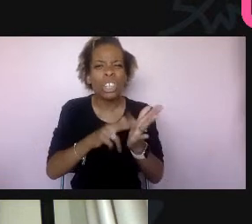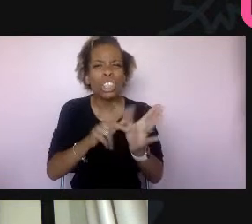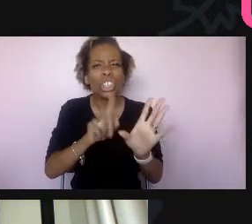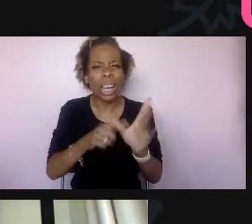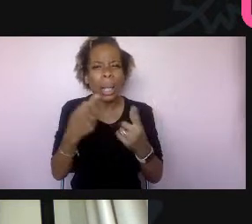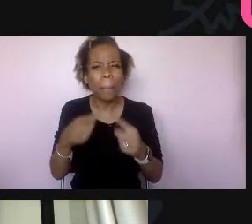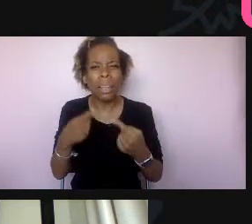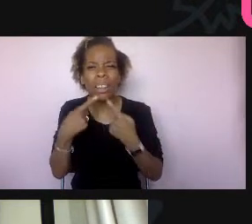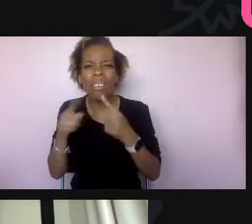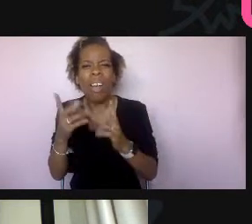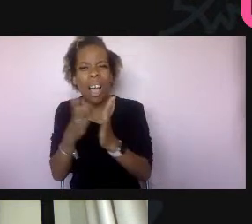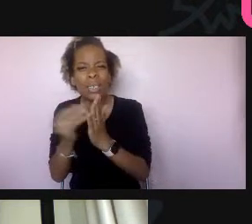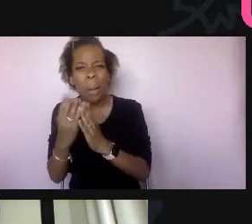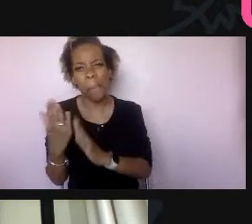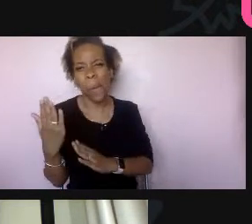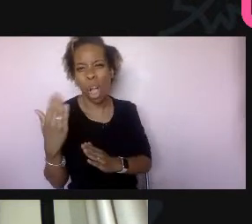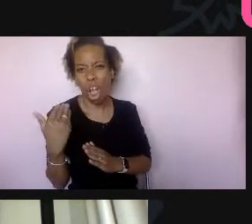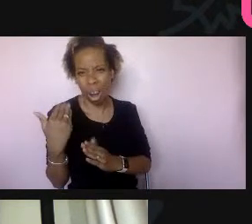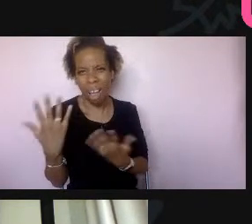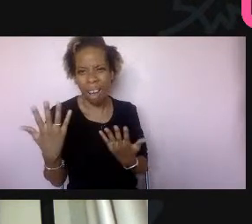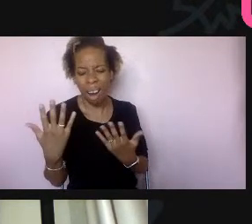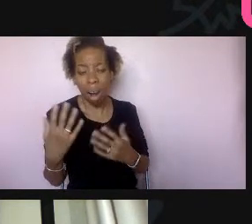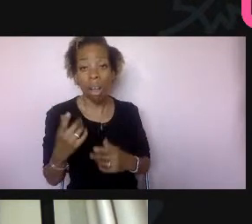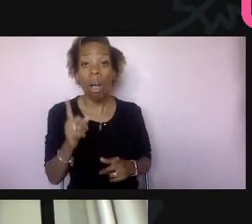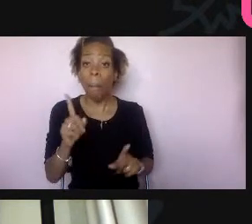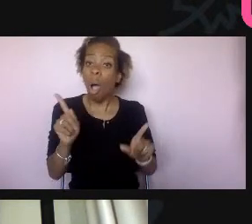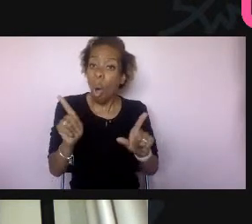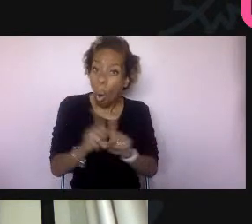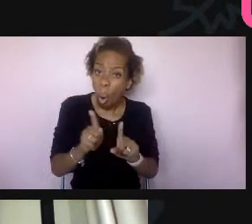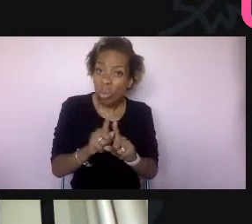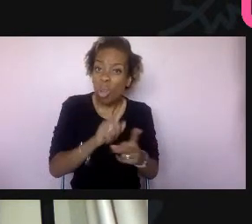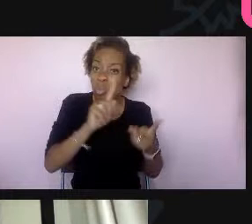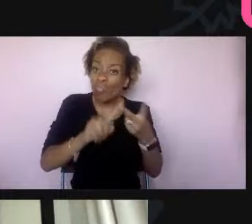also, where sort of issues are being